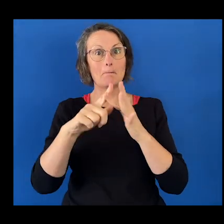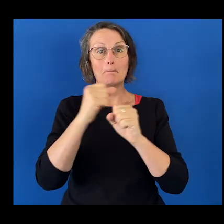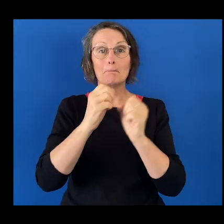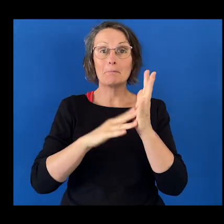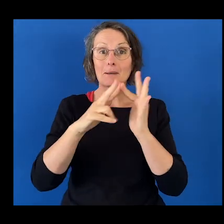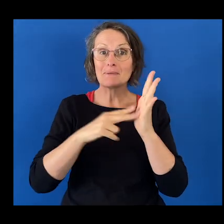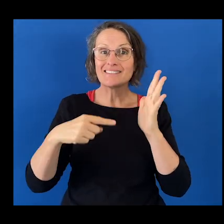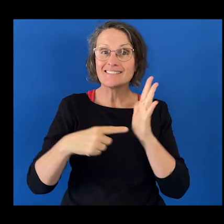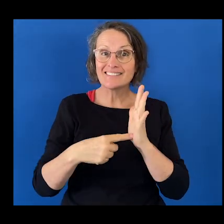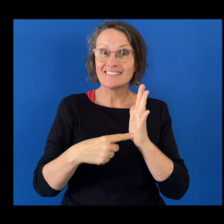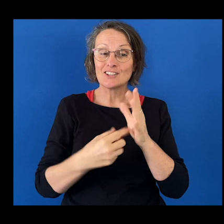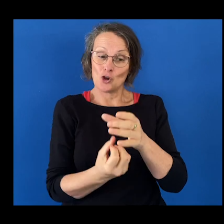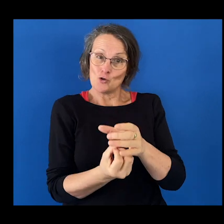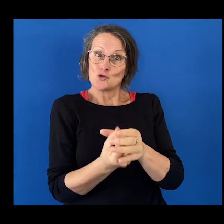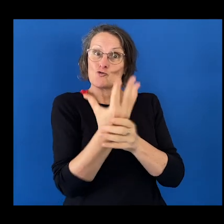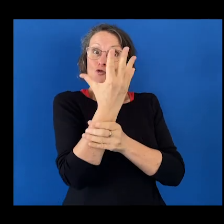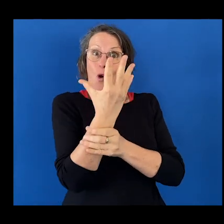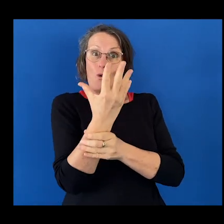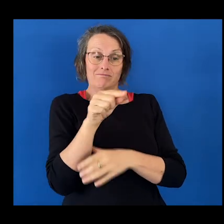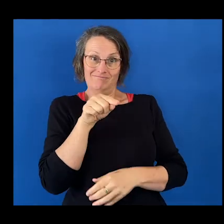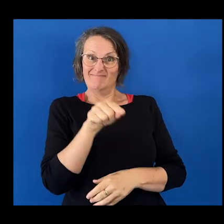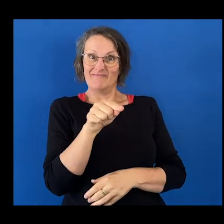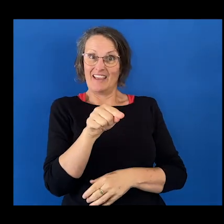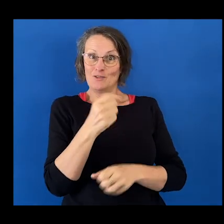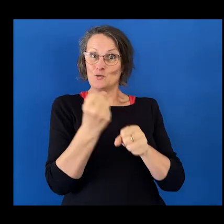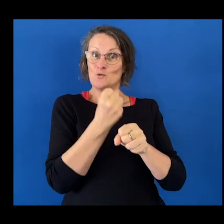the plant from which the